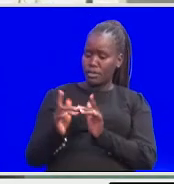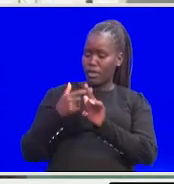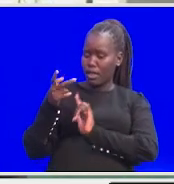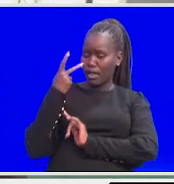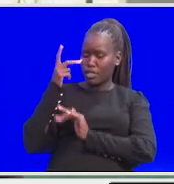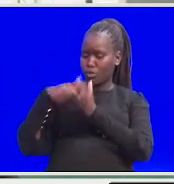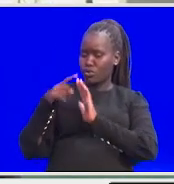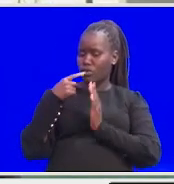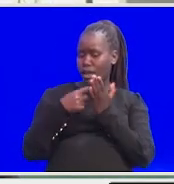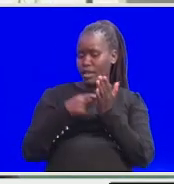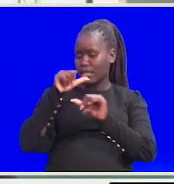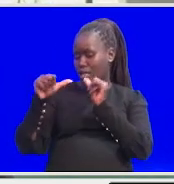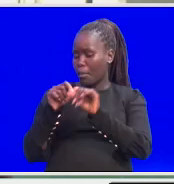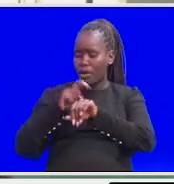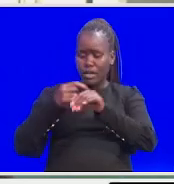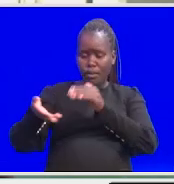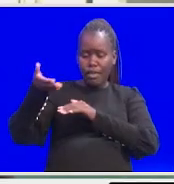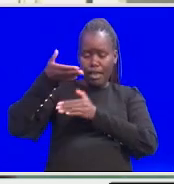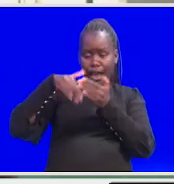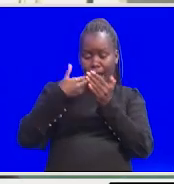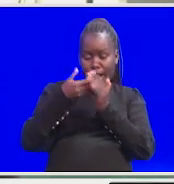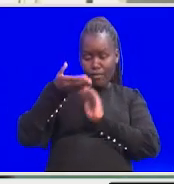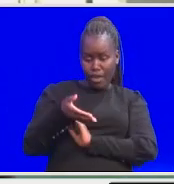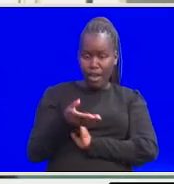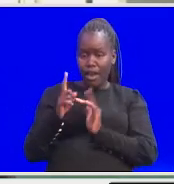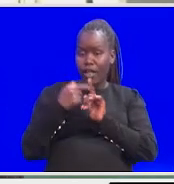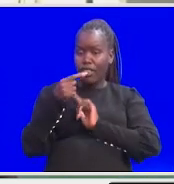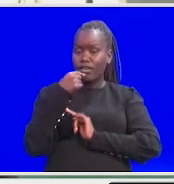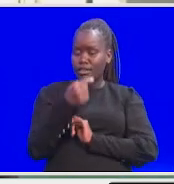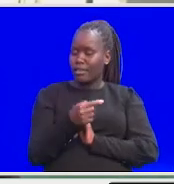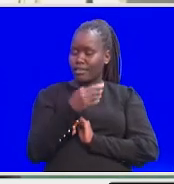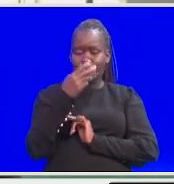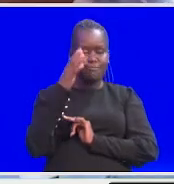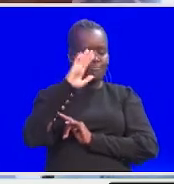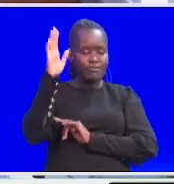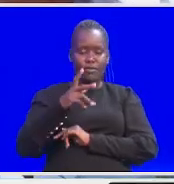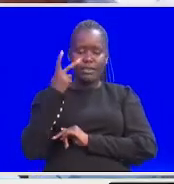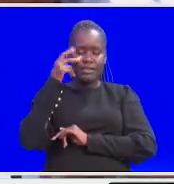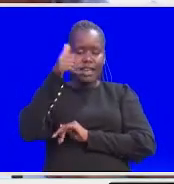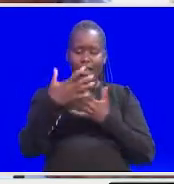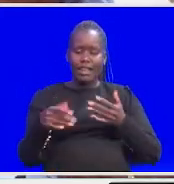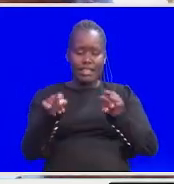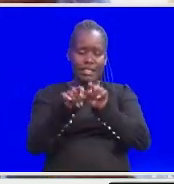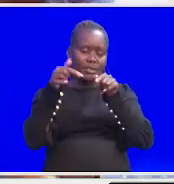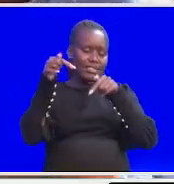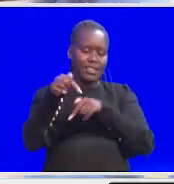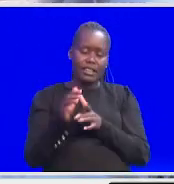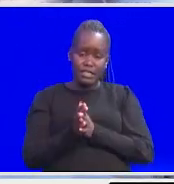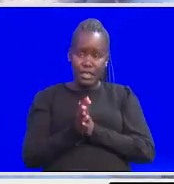tunasema. Wakifika huku wanajuanga wakirudi wakisema they've never seen anything like this. Hapa Wakulima Market